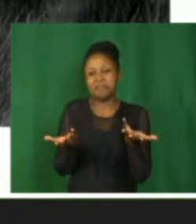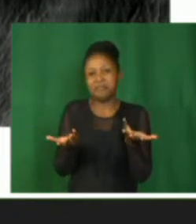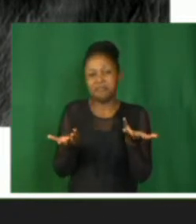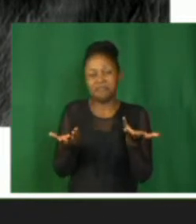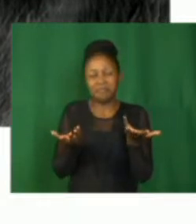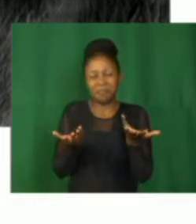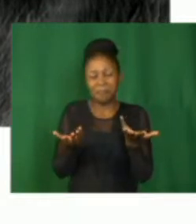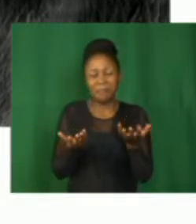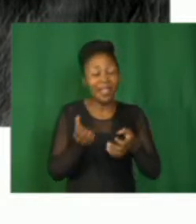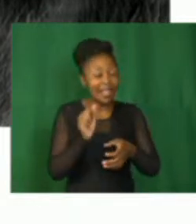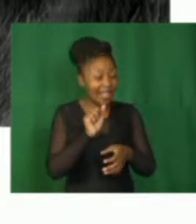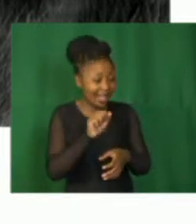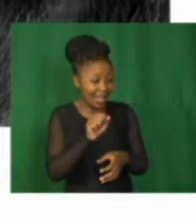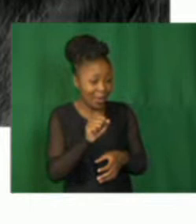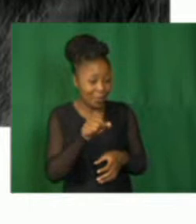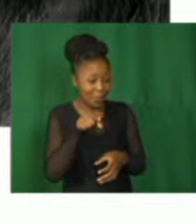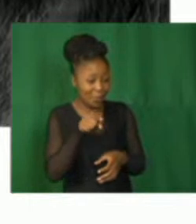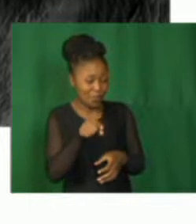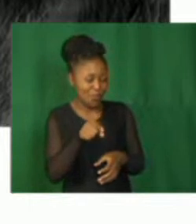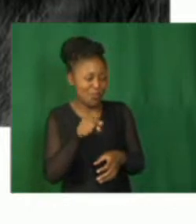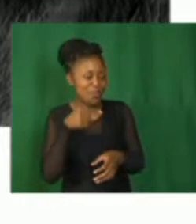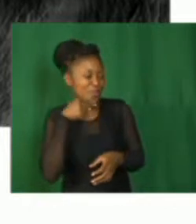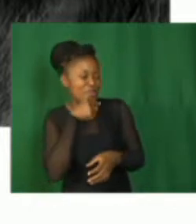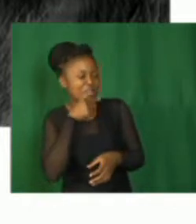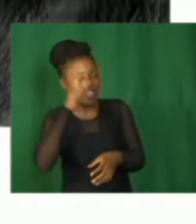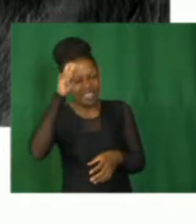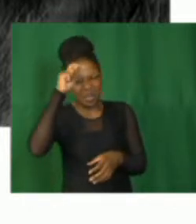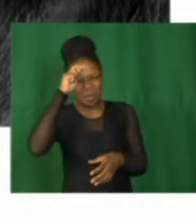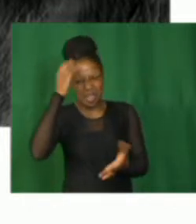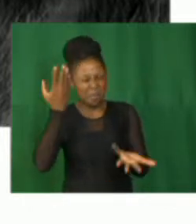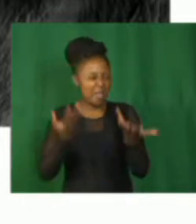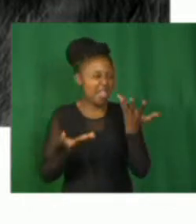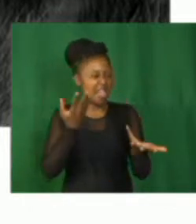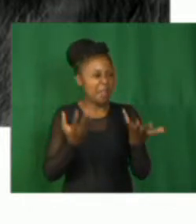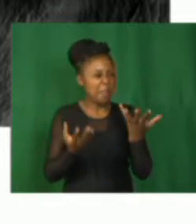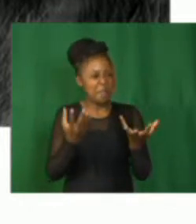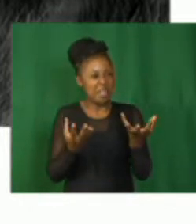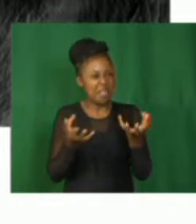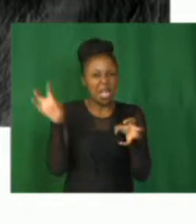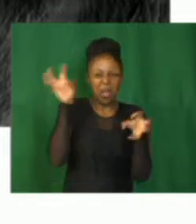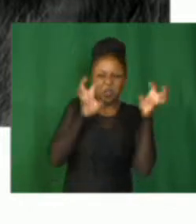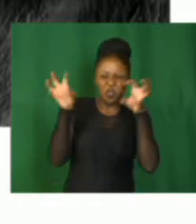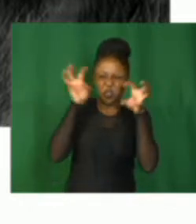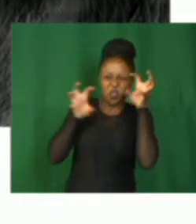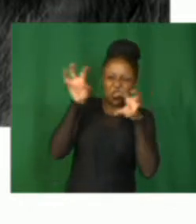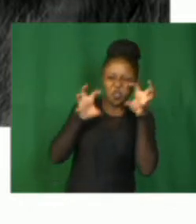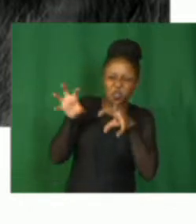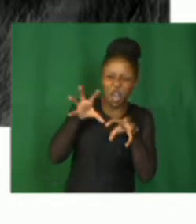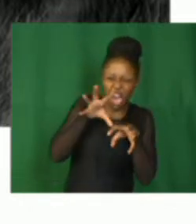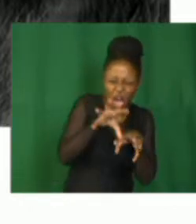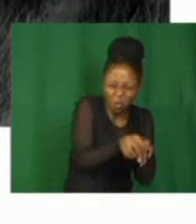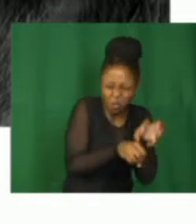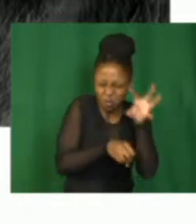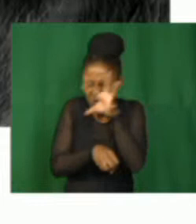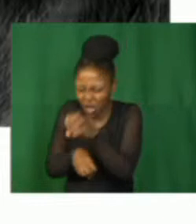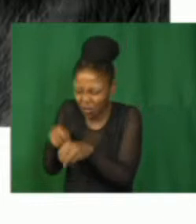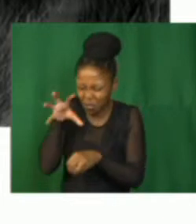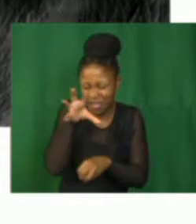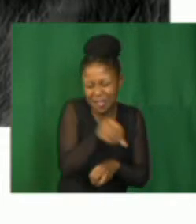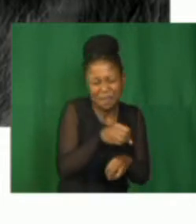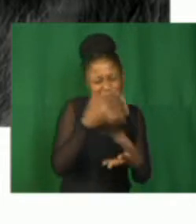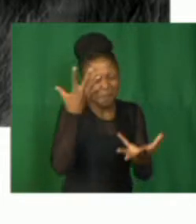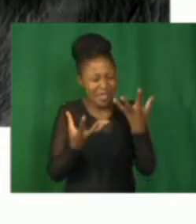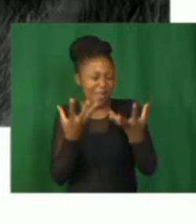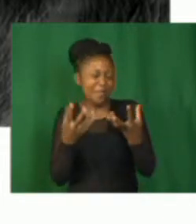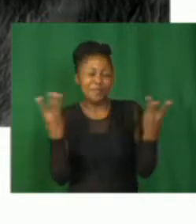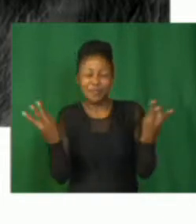the passage is going to be about a ghost Yes. hunting people, No, haunting. haunting people and